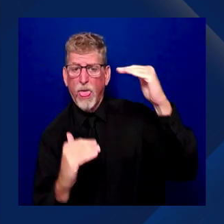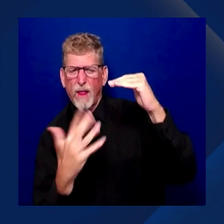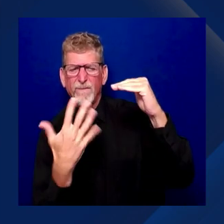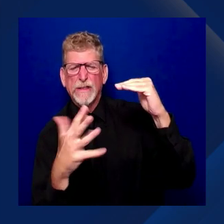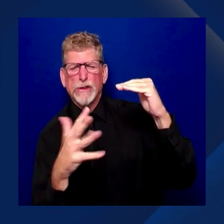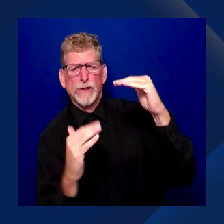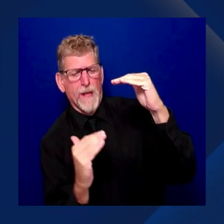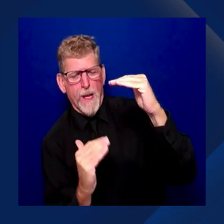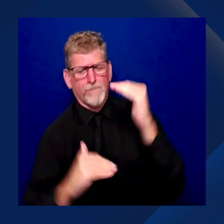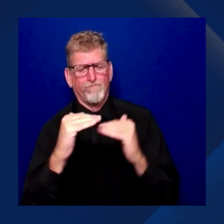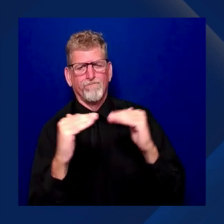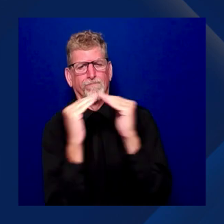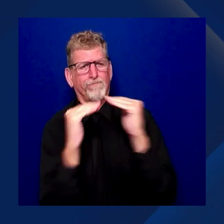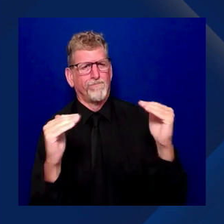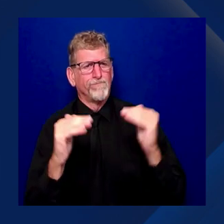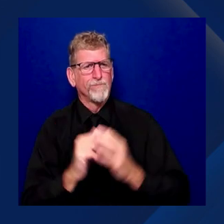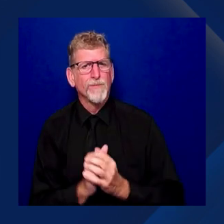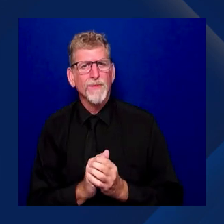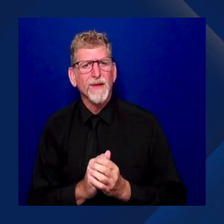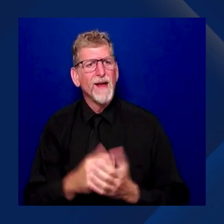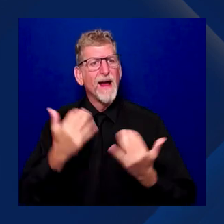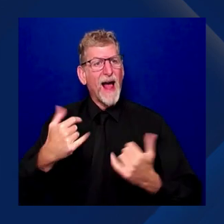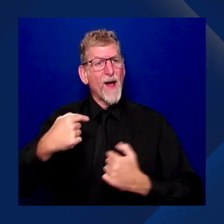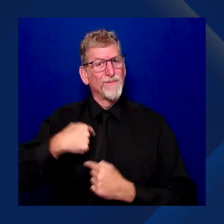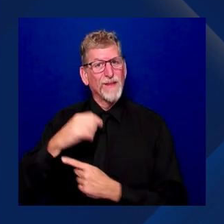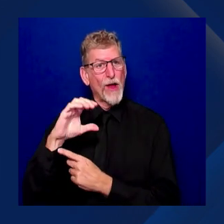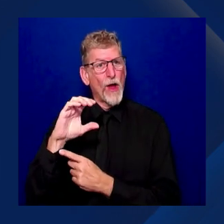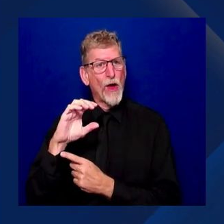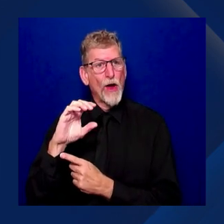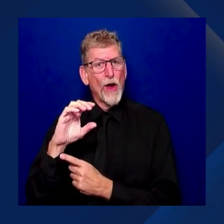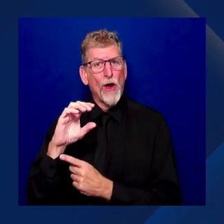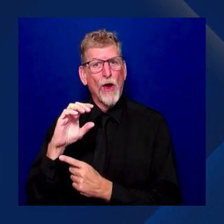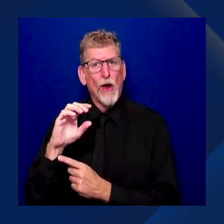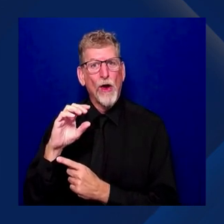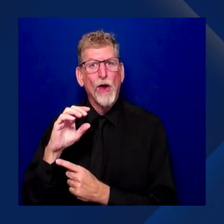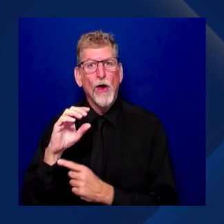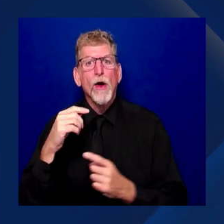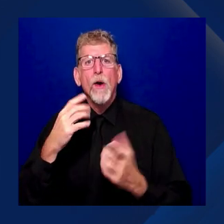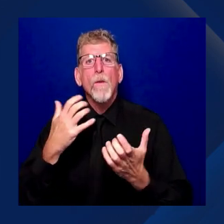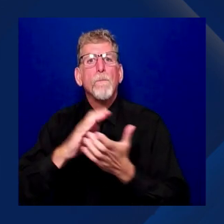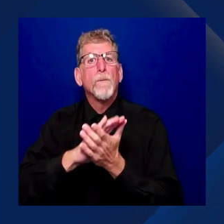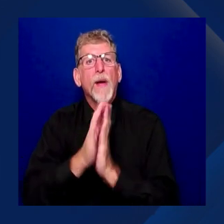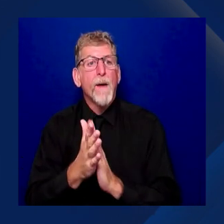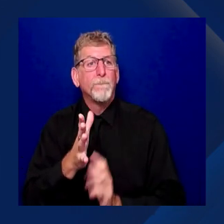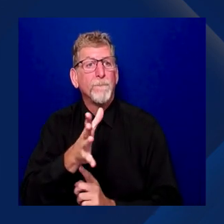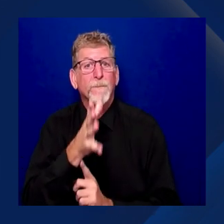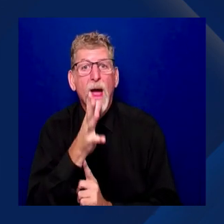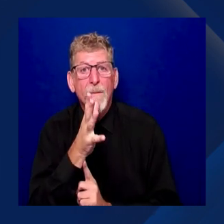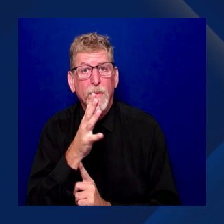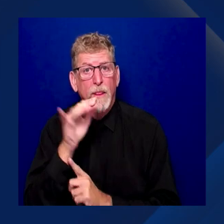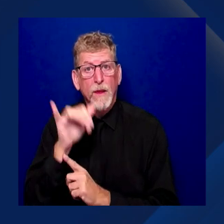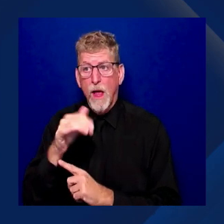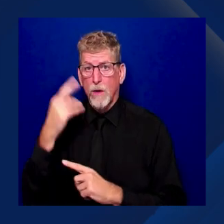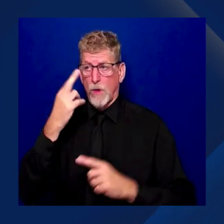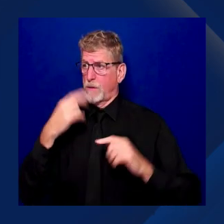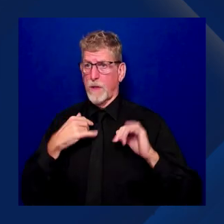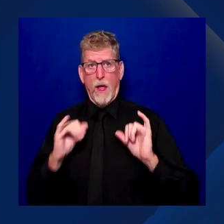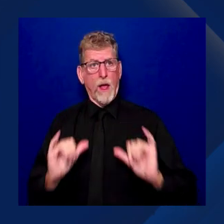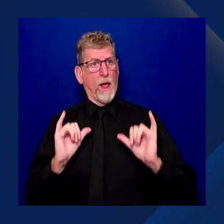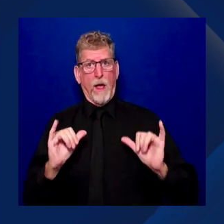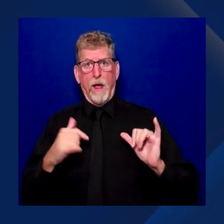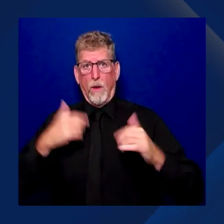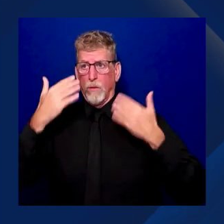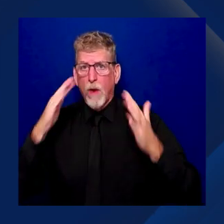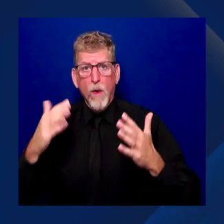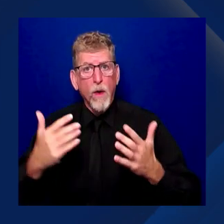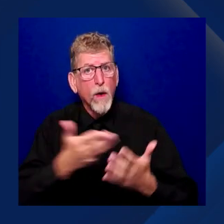I realized how little I knew about what women go through to give birth. When I faced my own complication, I learned how critical it is to